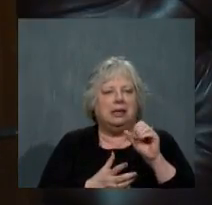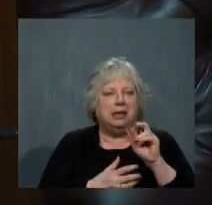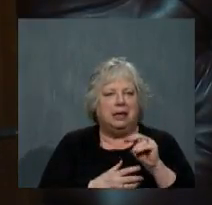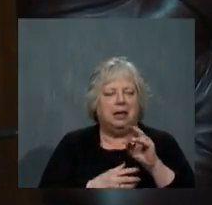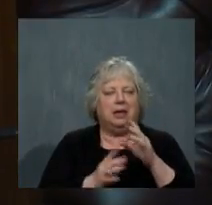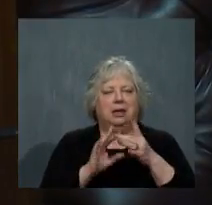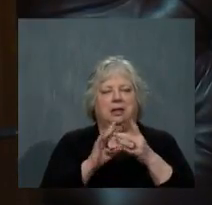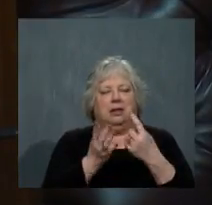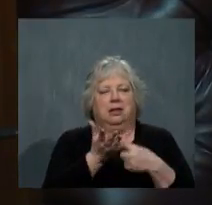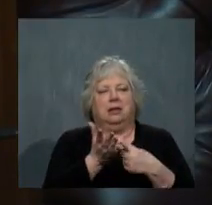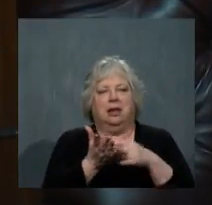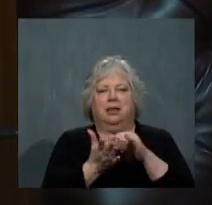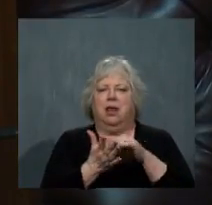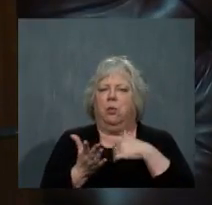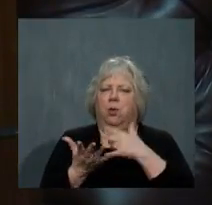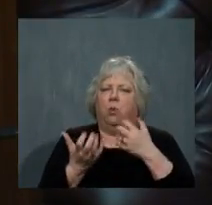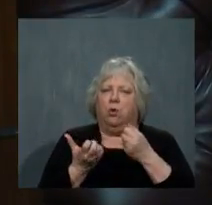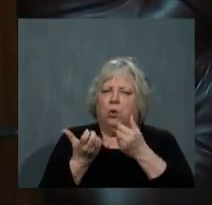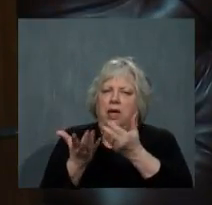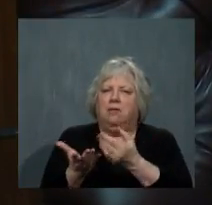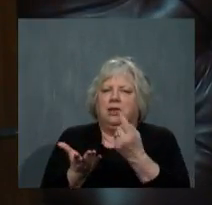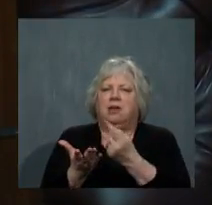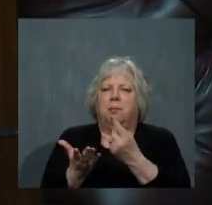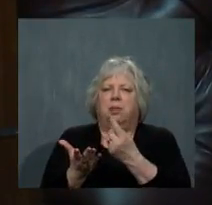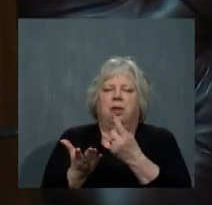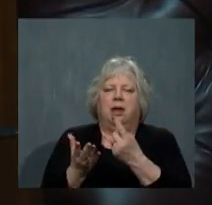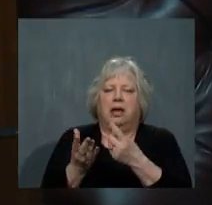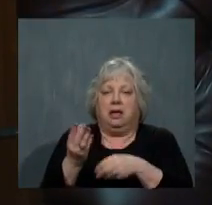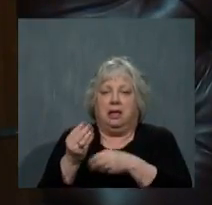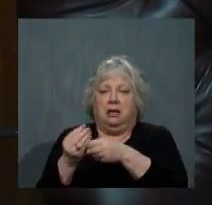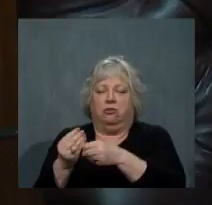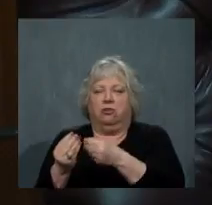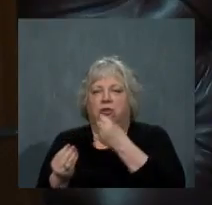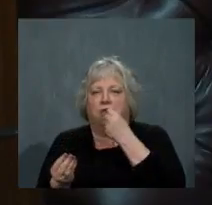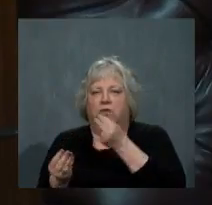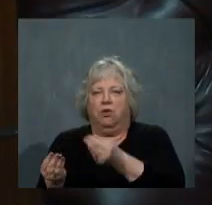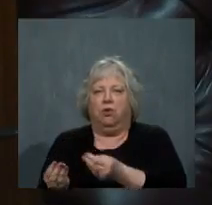about that we want to give them something besides food. And